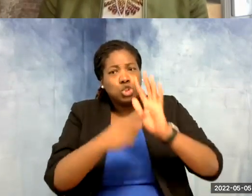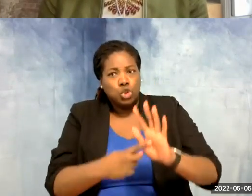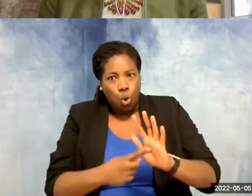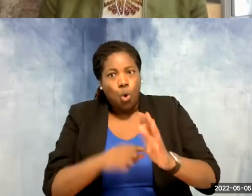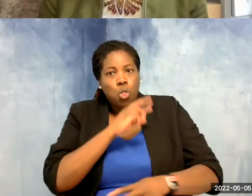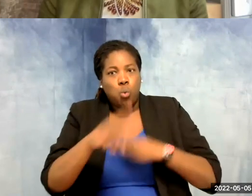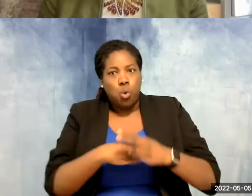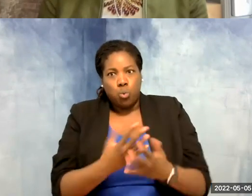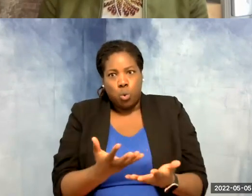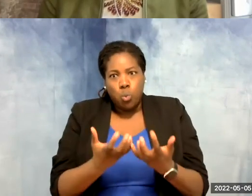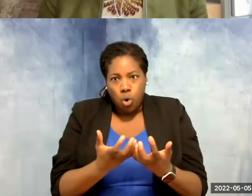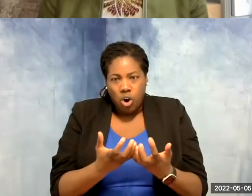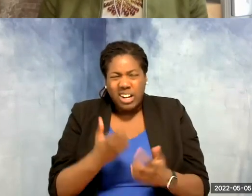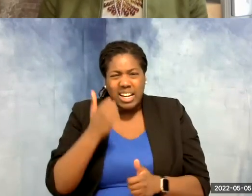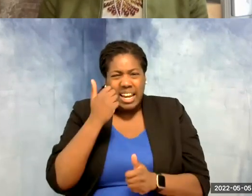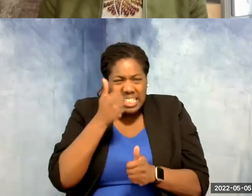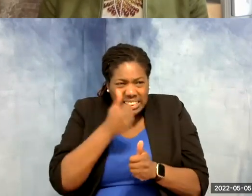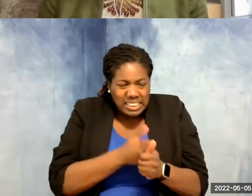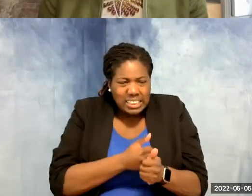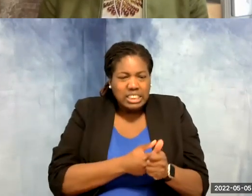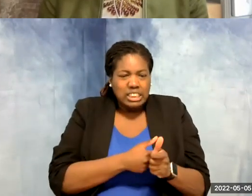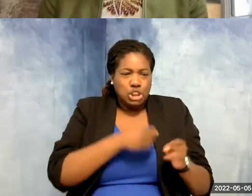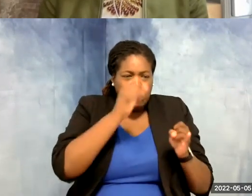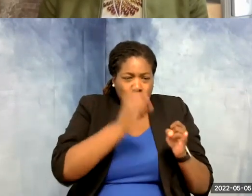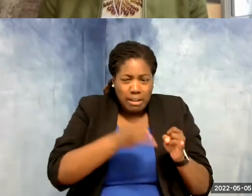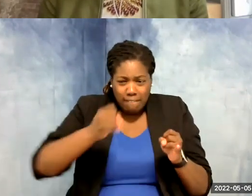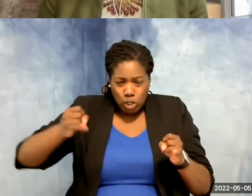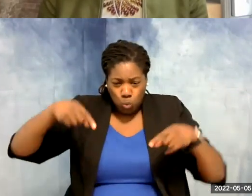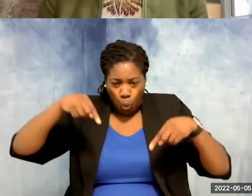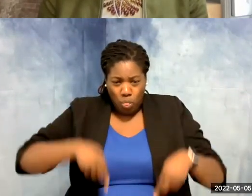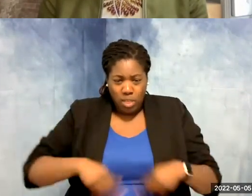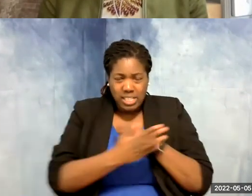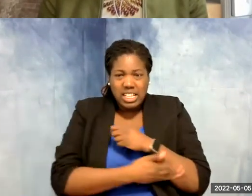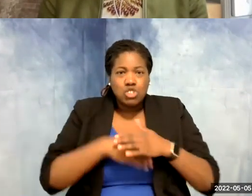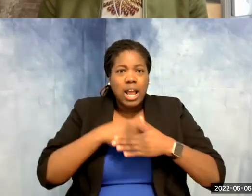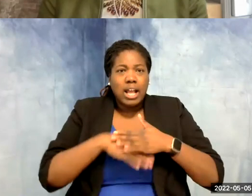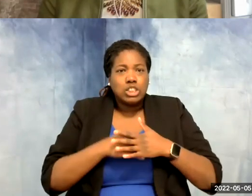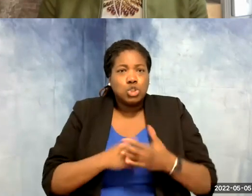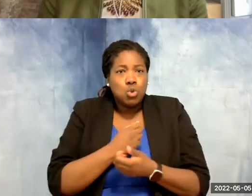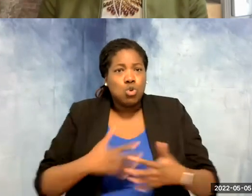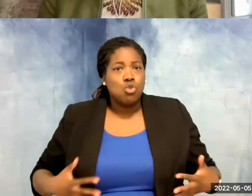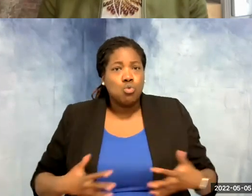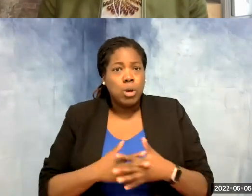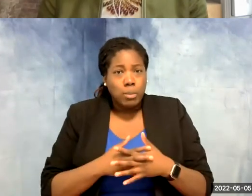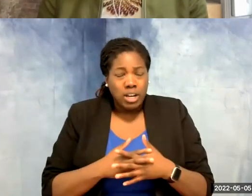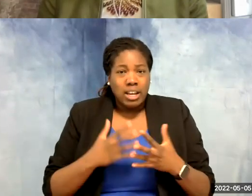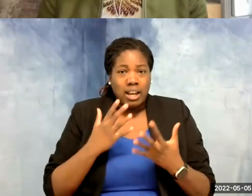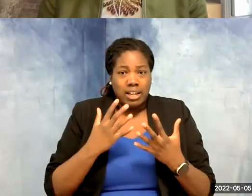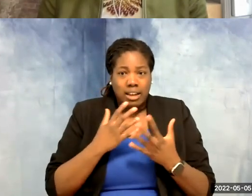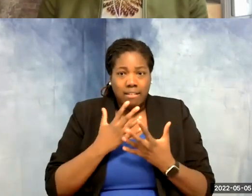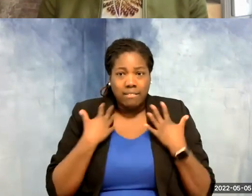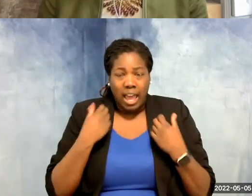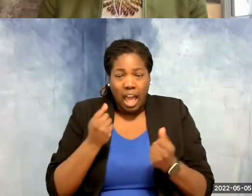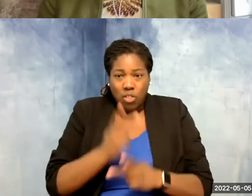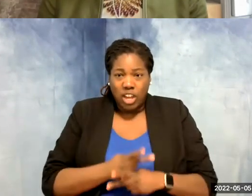want, one where every single person in this country has access to the reproductive healthcare they need, regardless